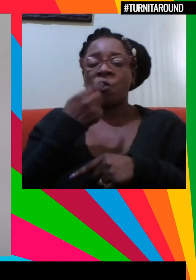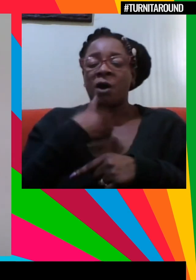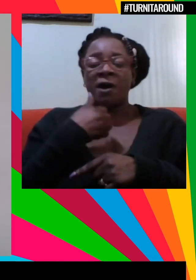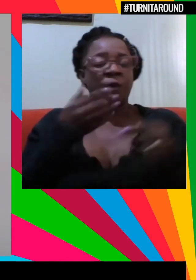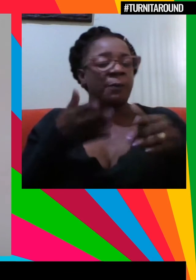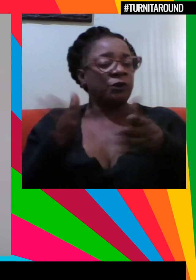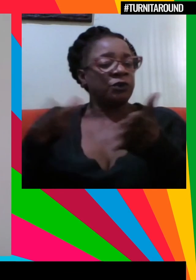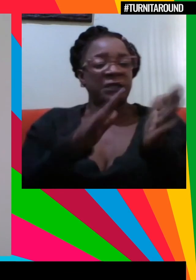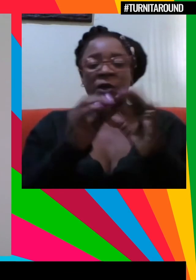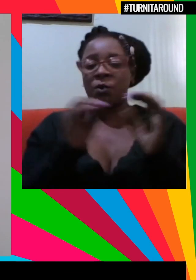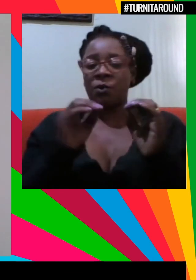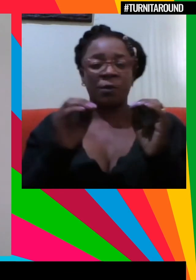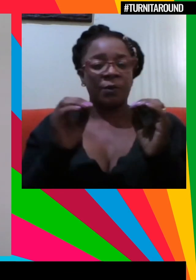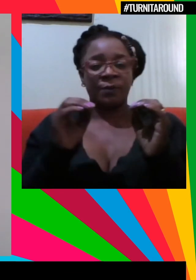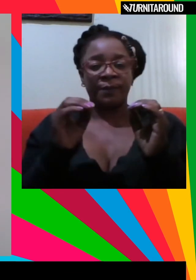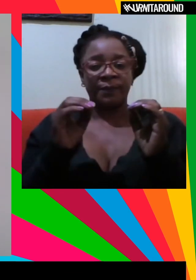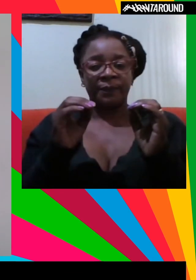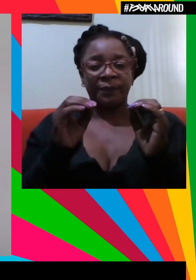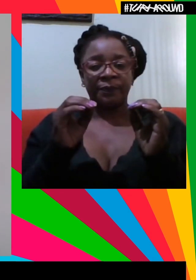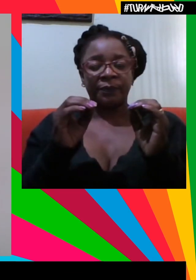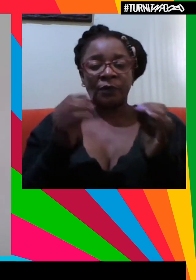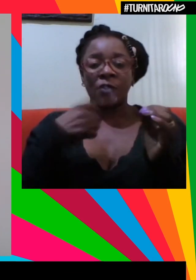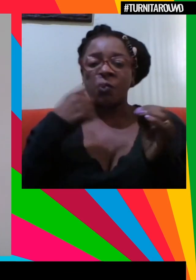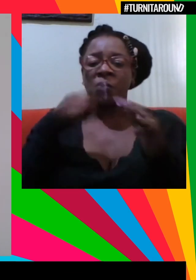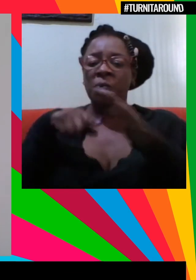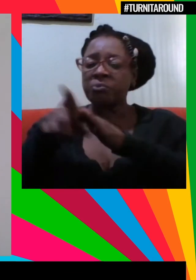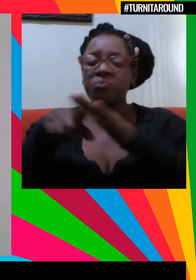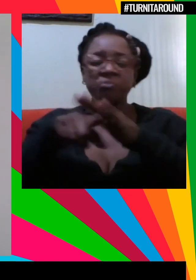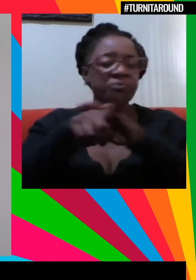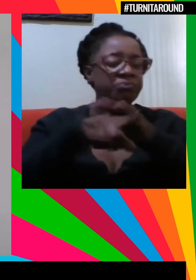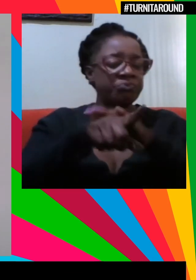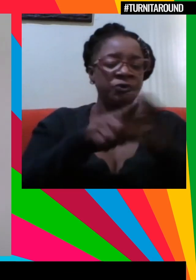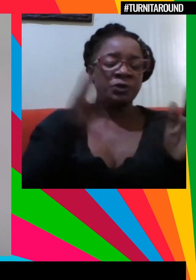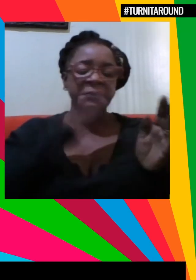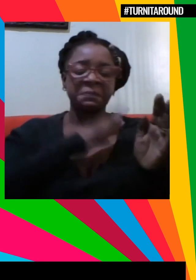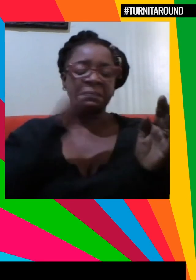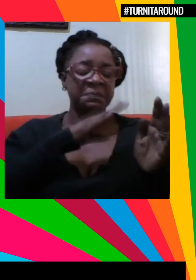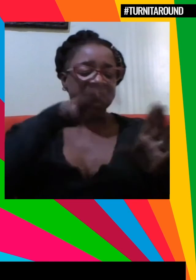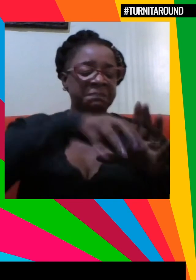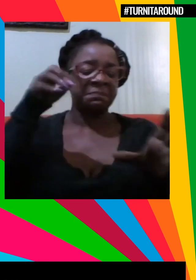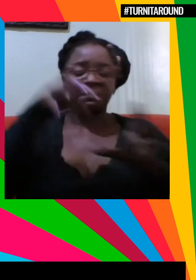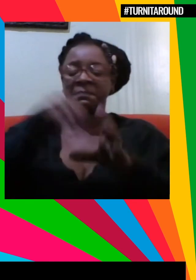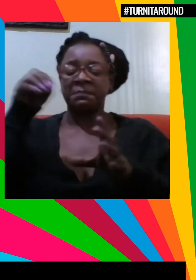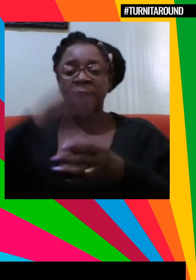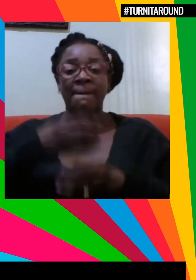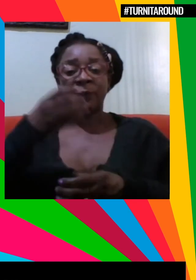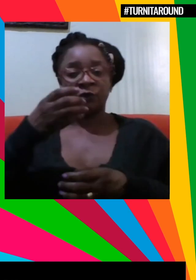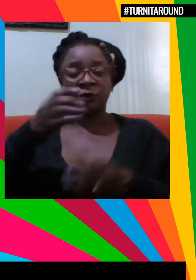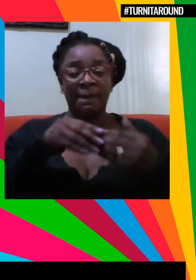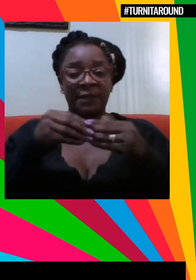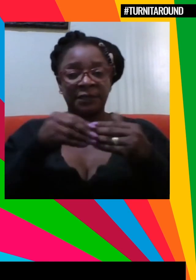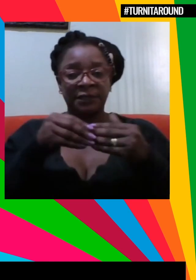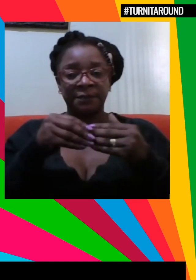opportunity than go to the canals collecting plastic. They could have done something